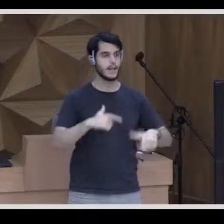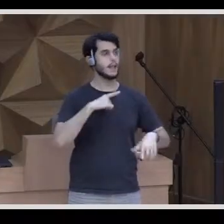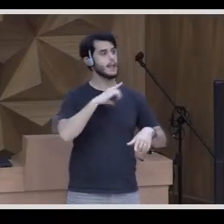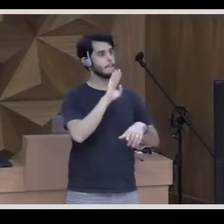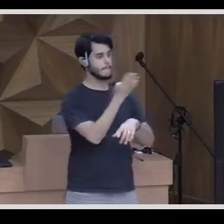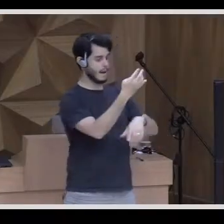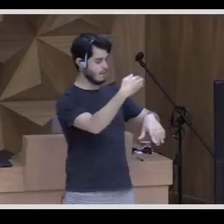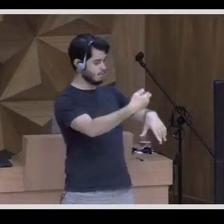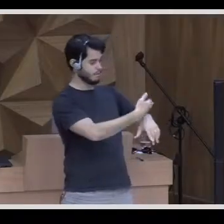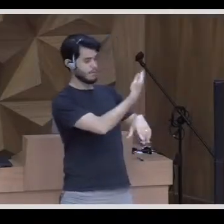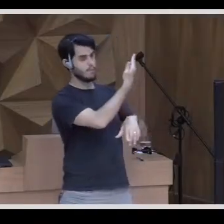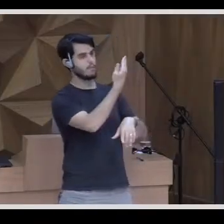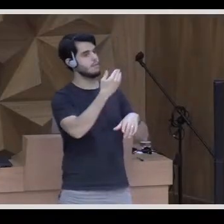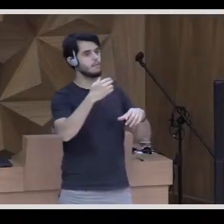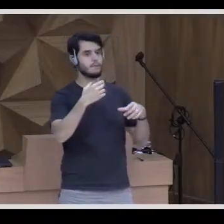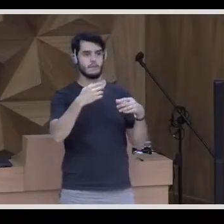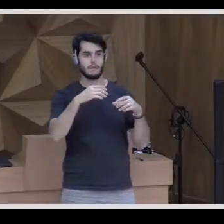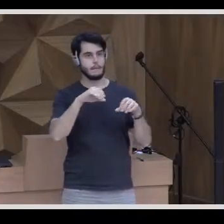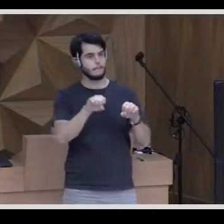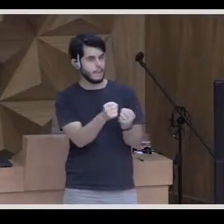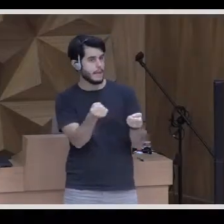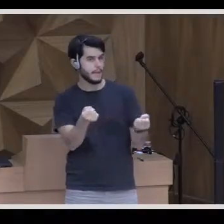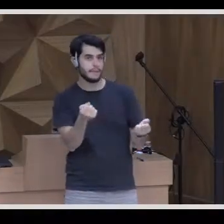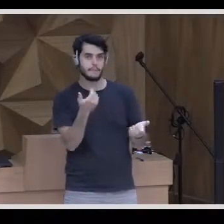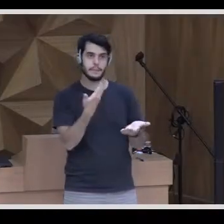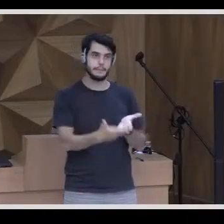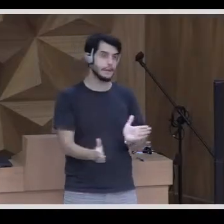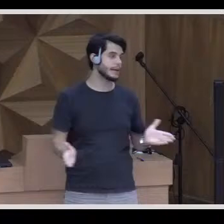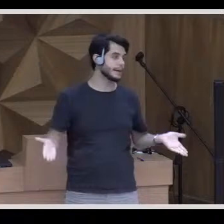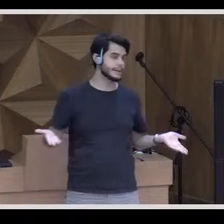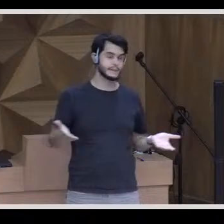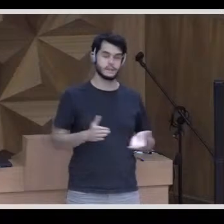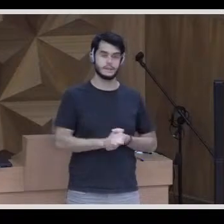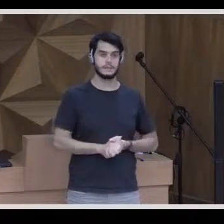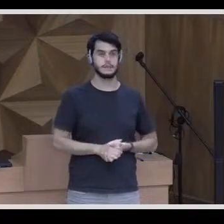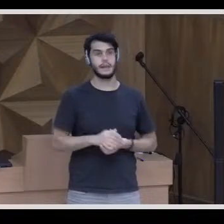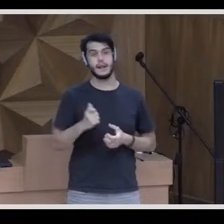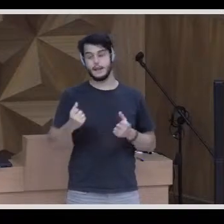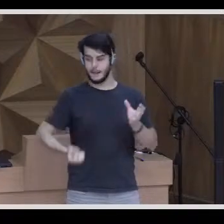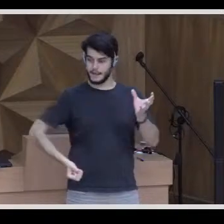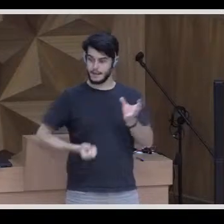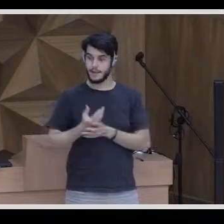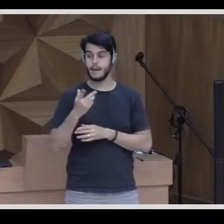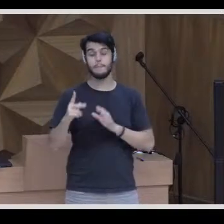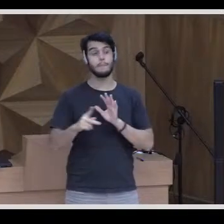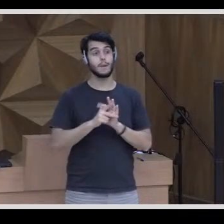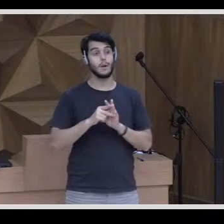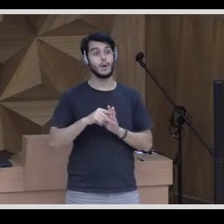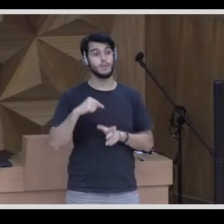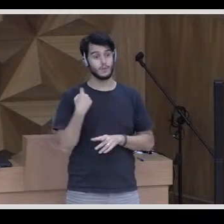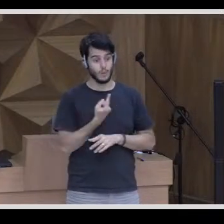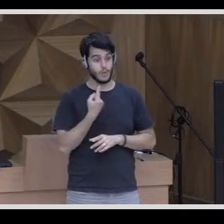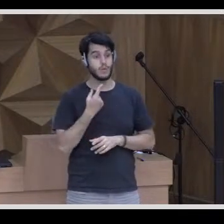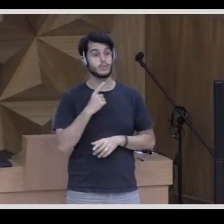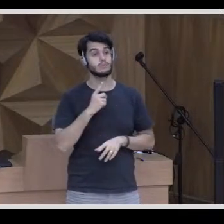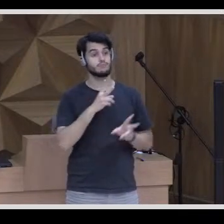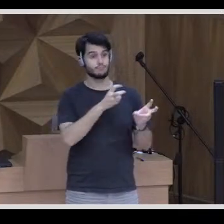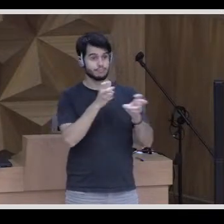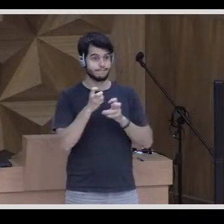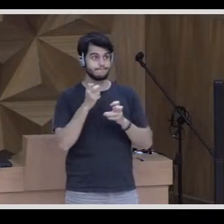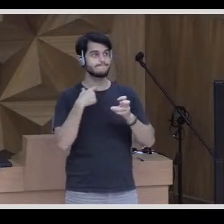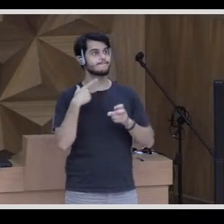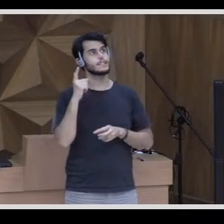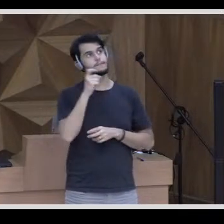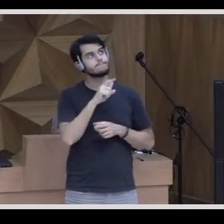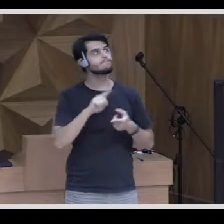us needing to actually start building our own hardware. So as we started building our own hardware, we thought, well, we